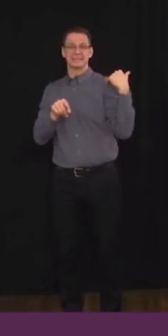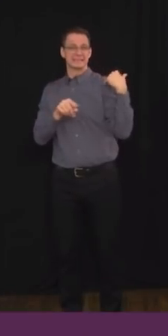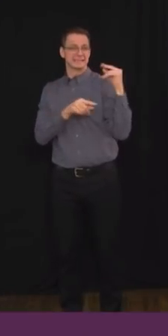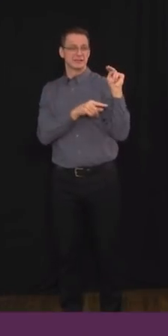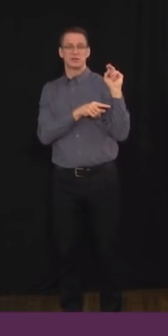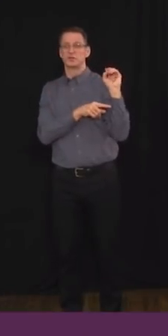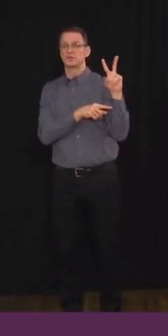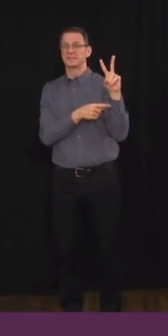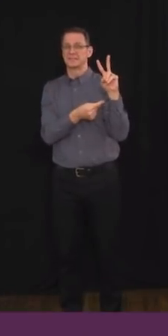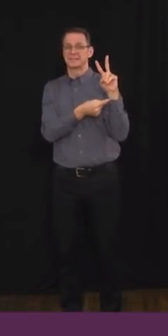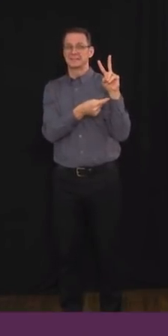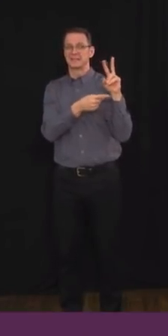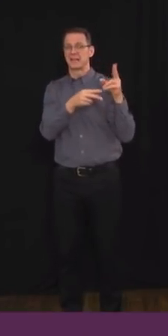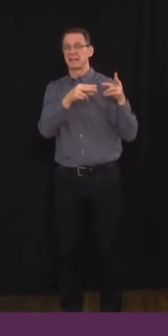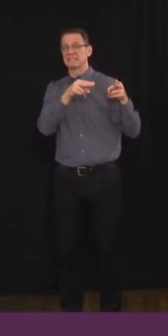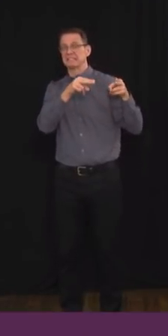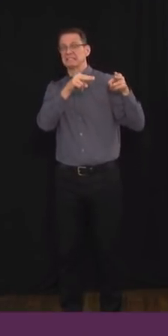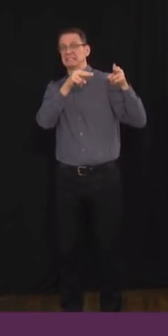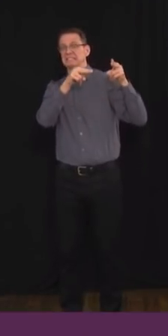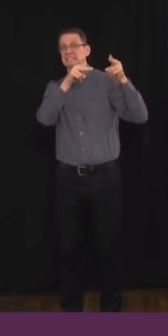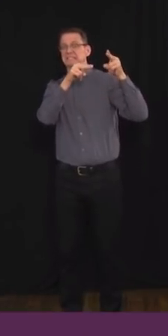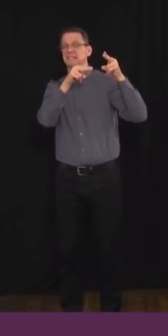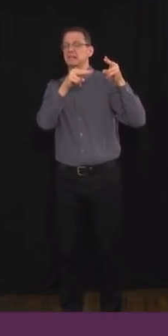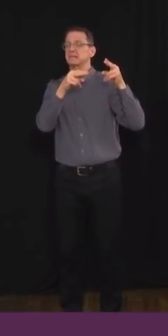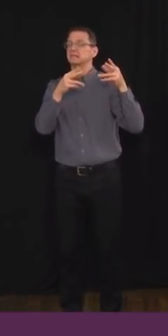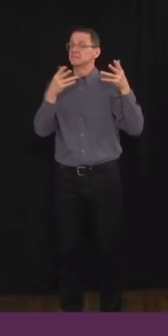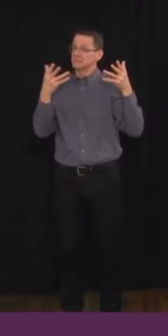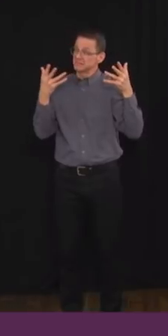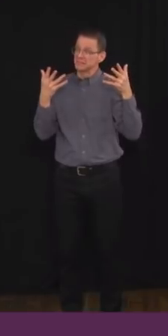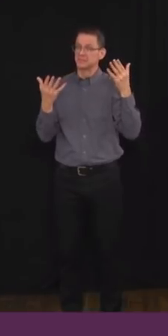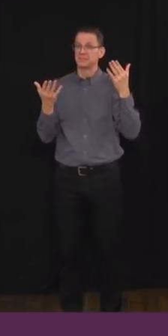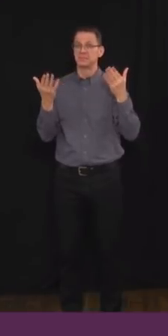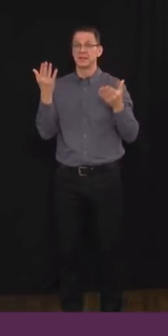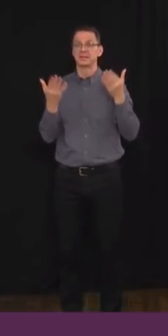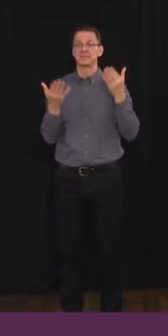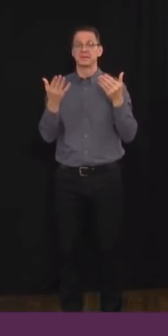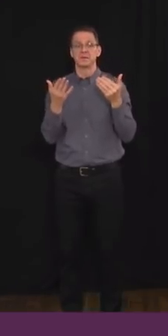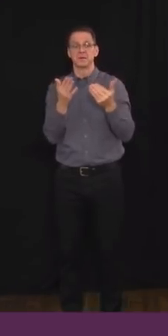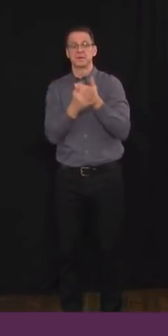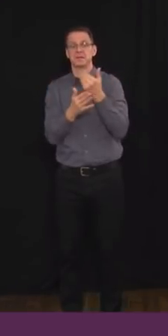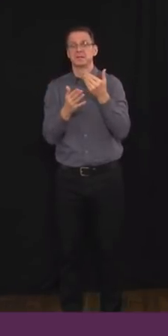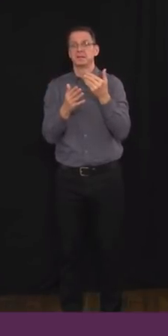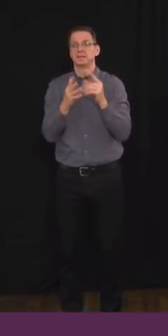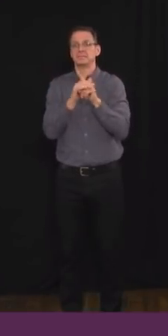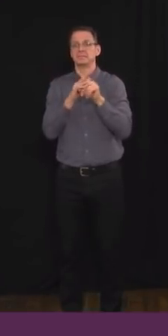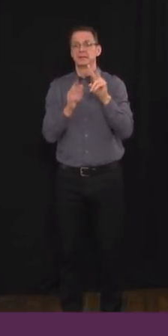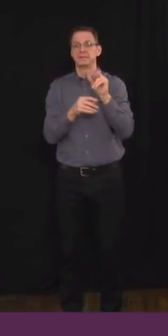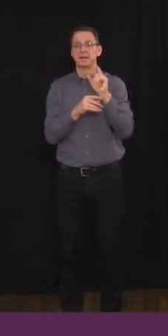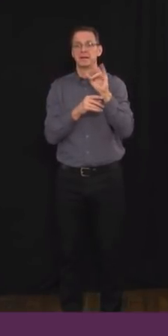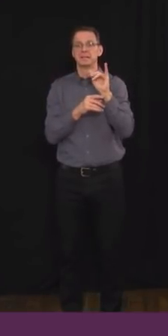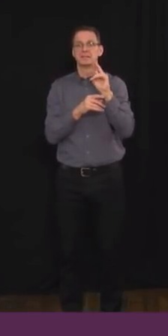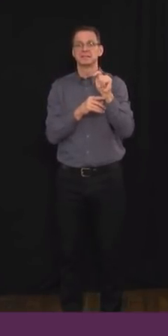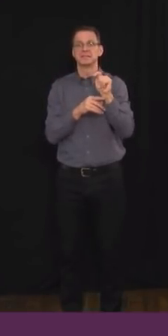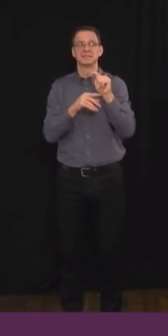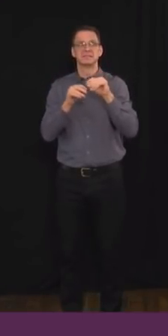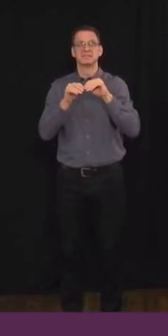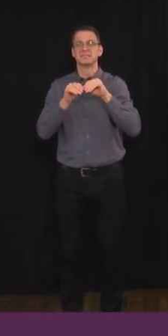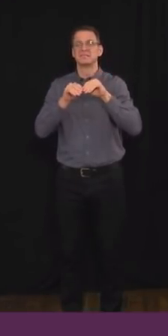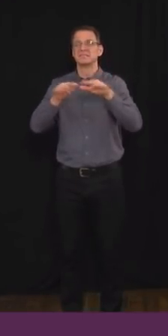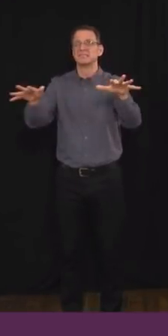and if somehow one of these new viral variants takes hold in our community and begins to spread at rates